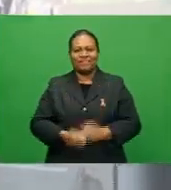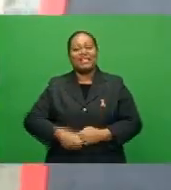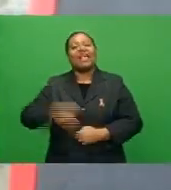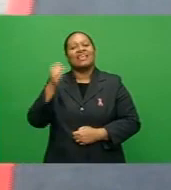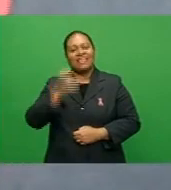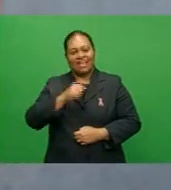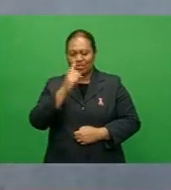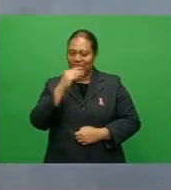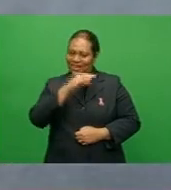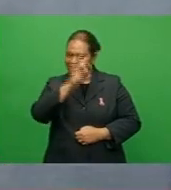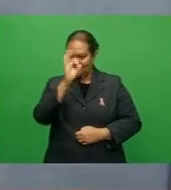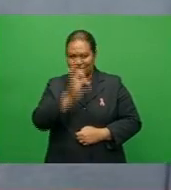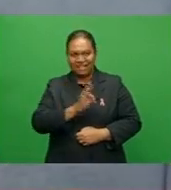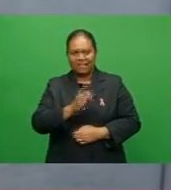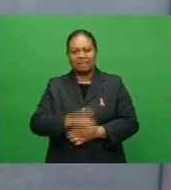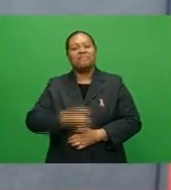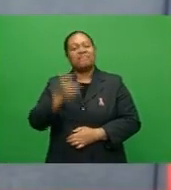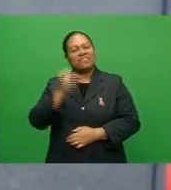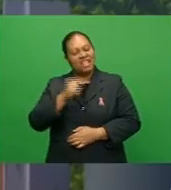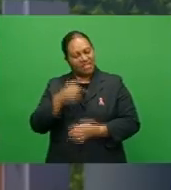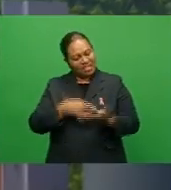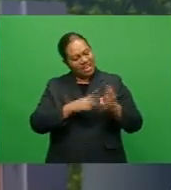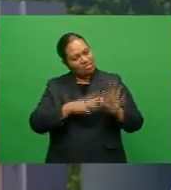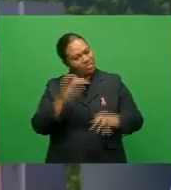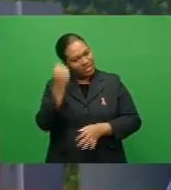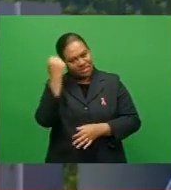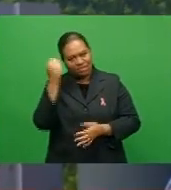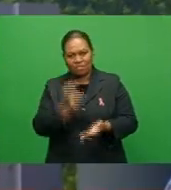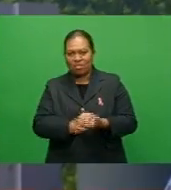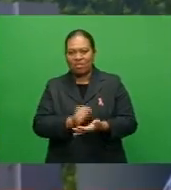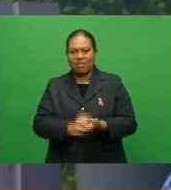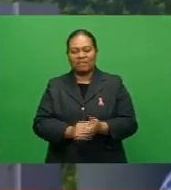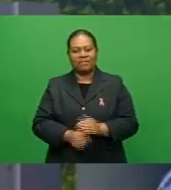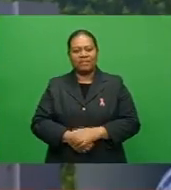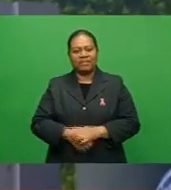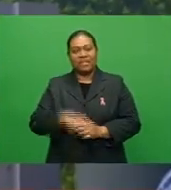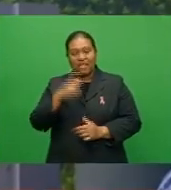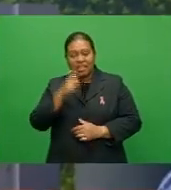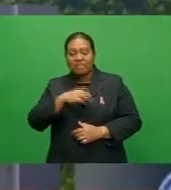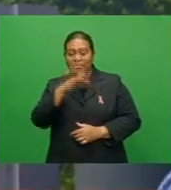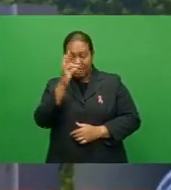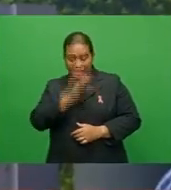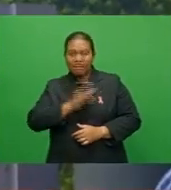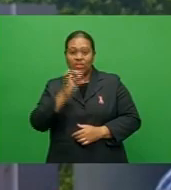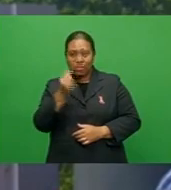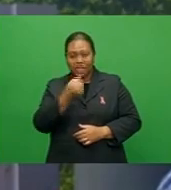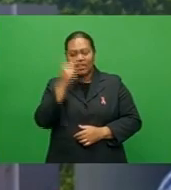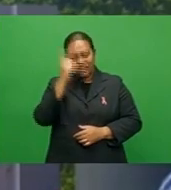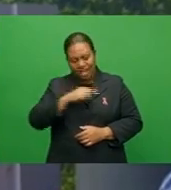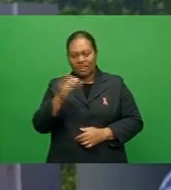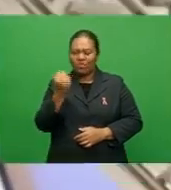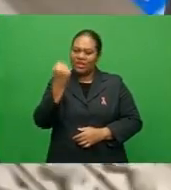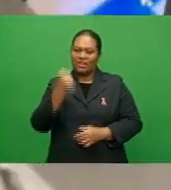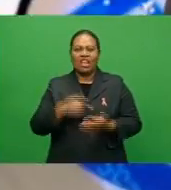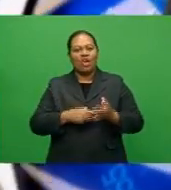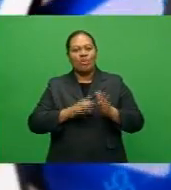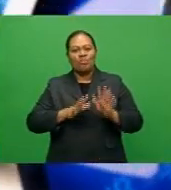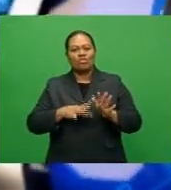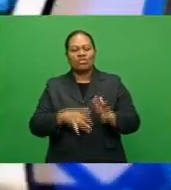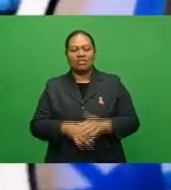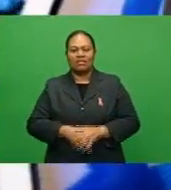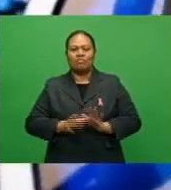100%. Yes, I think Thailand can win the Fairbrother. If they believe in winning, then they will definitely win. Push Thailand.